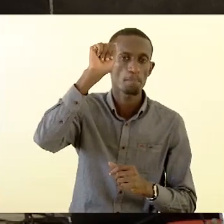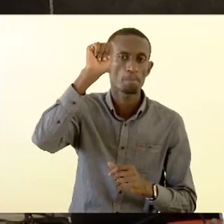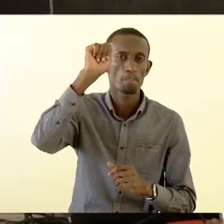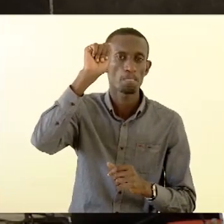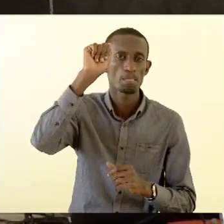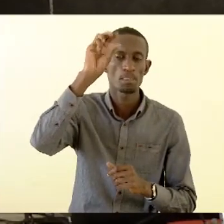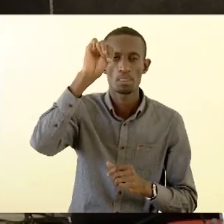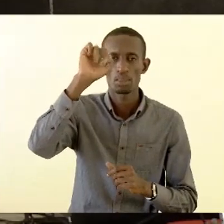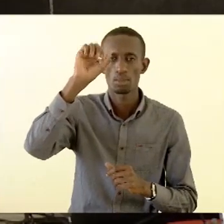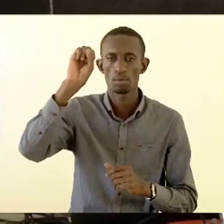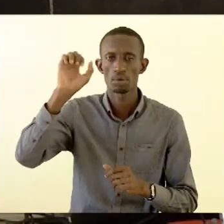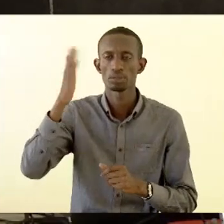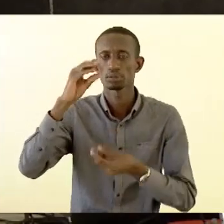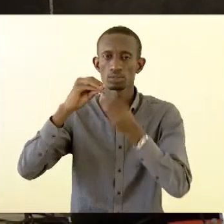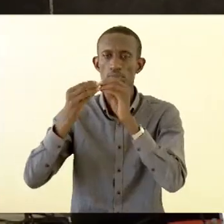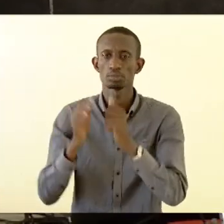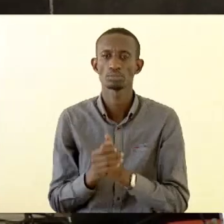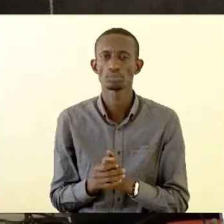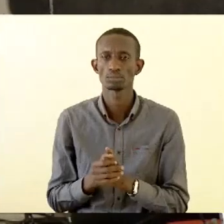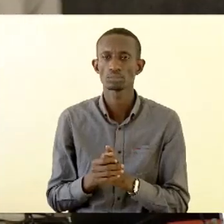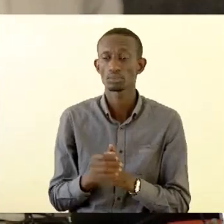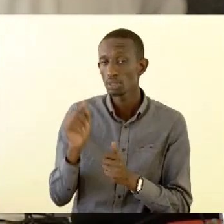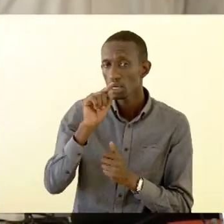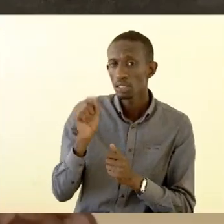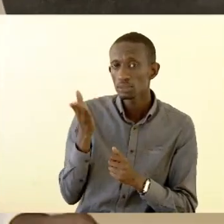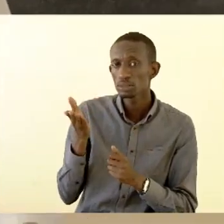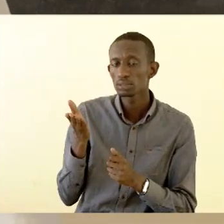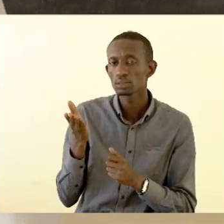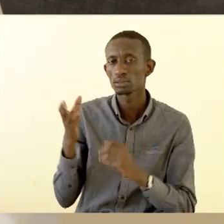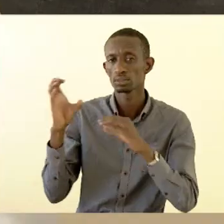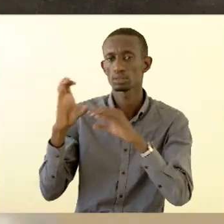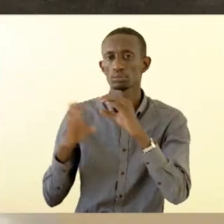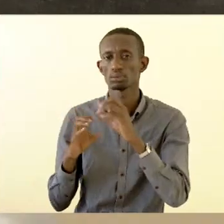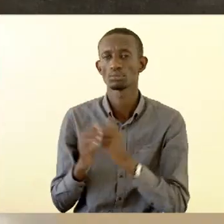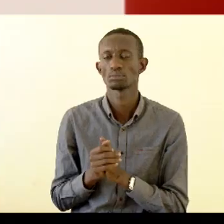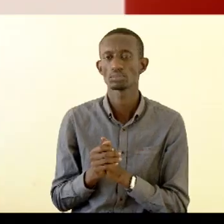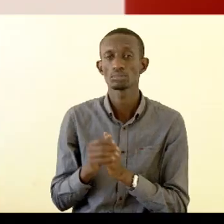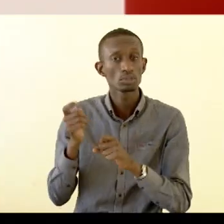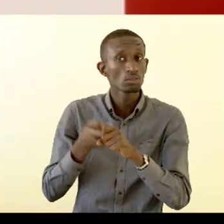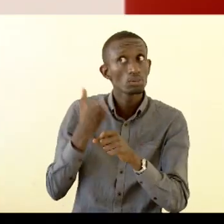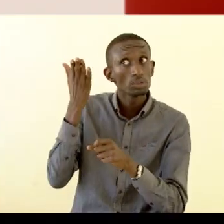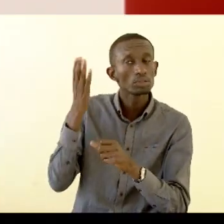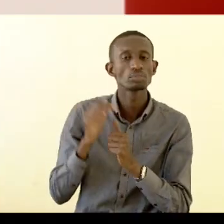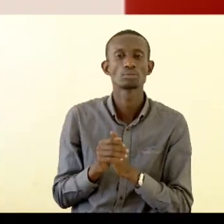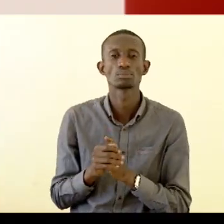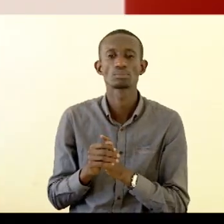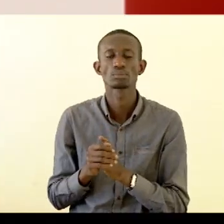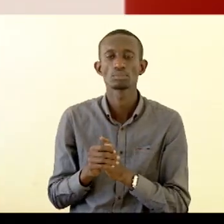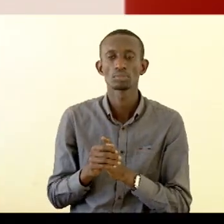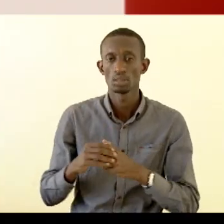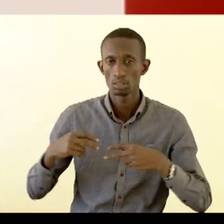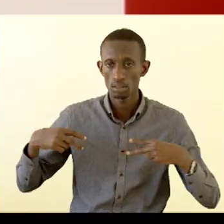And here, X is the chemical symbol. So from this question, this element, aluminium,